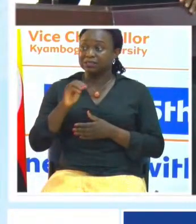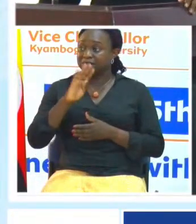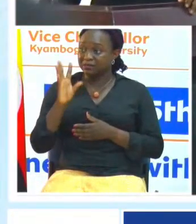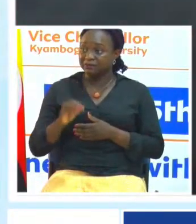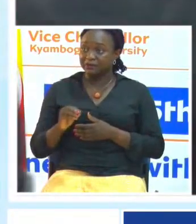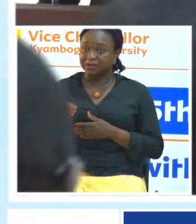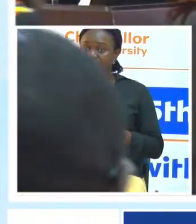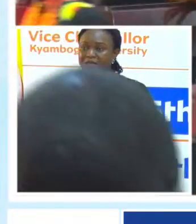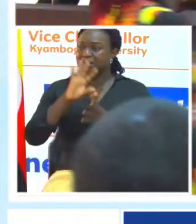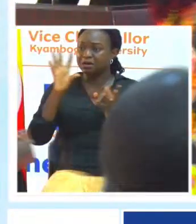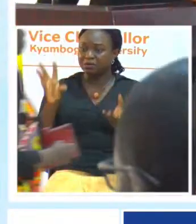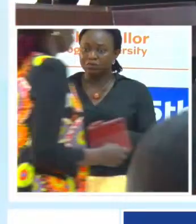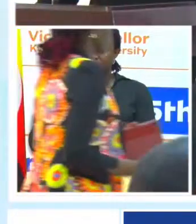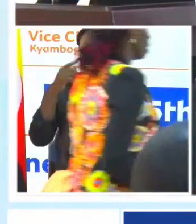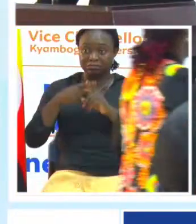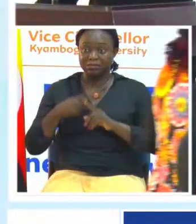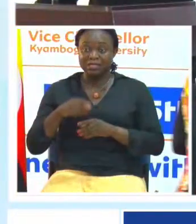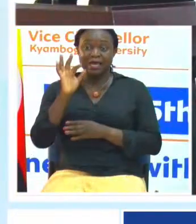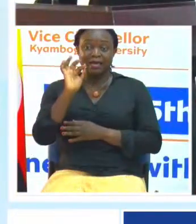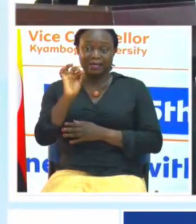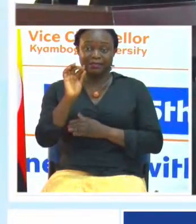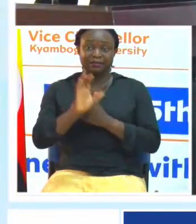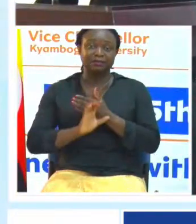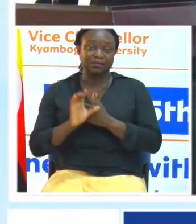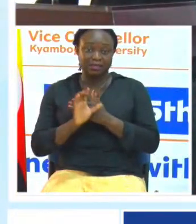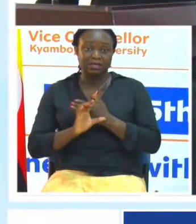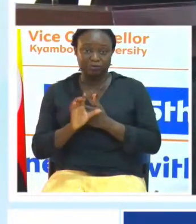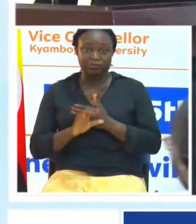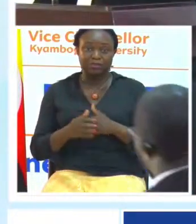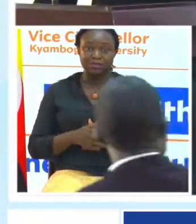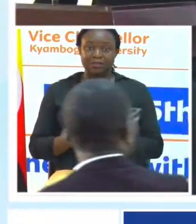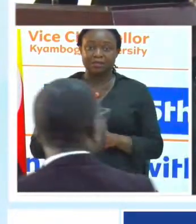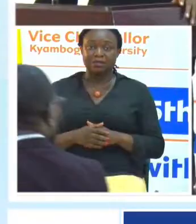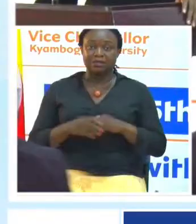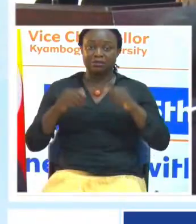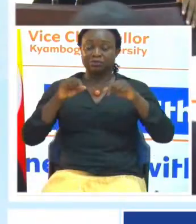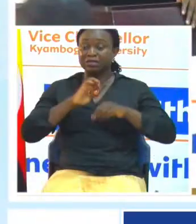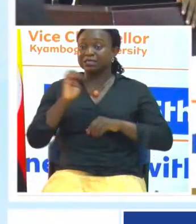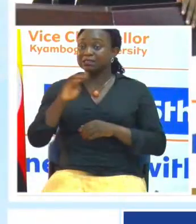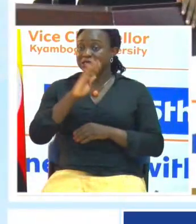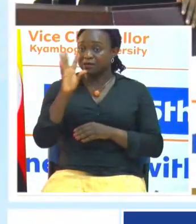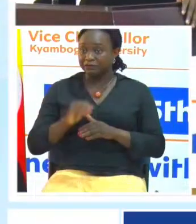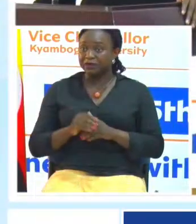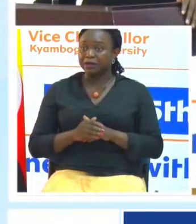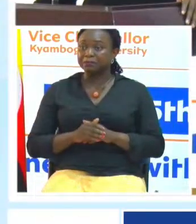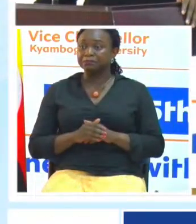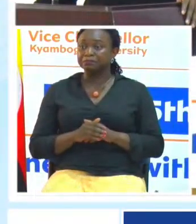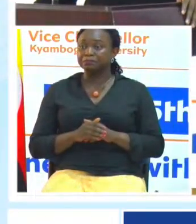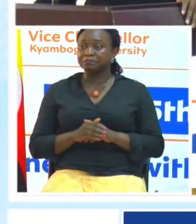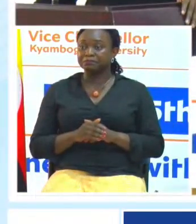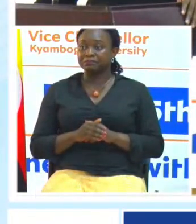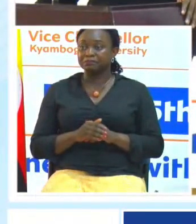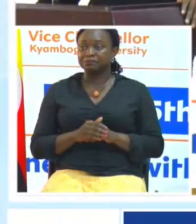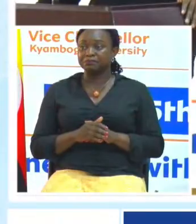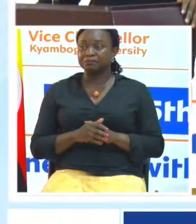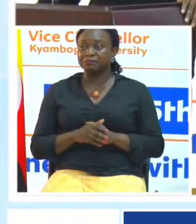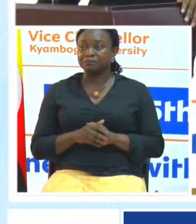eighth now, the eighth membership country in East African community.